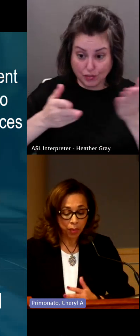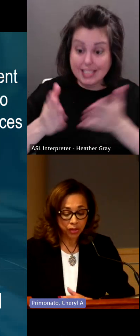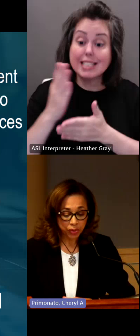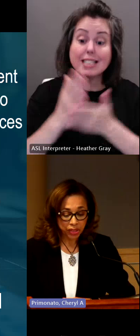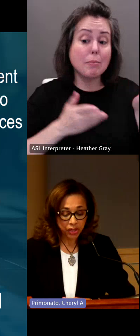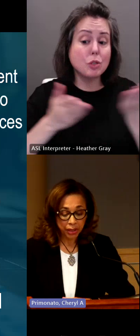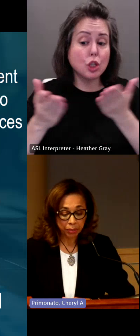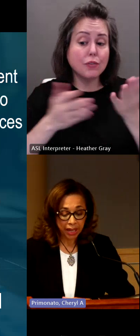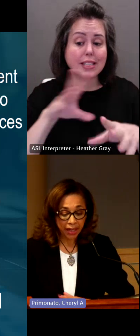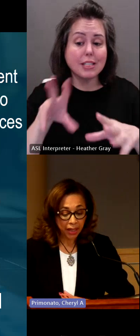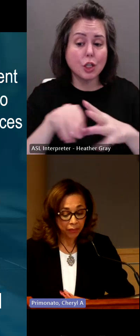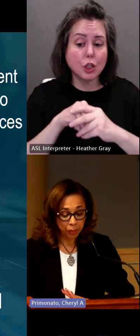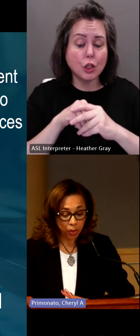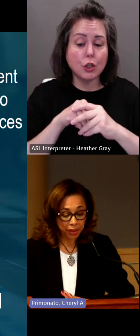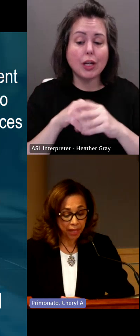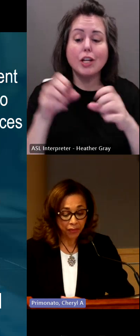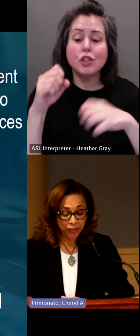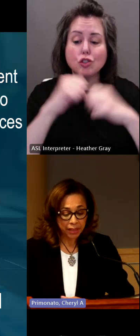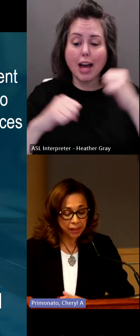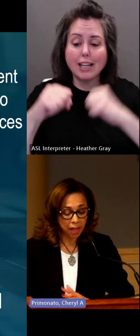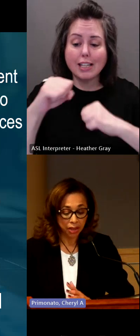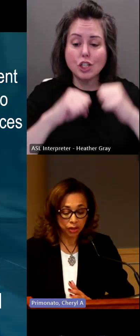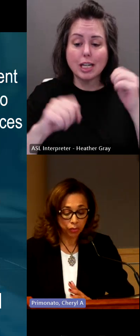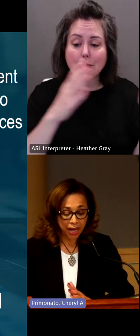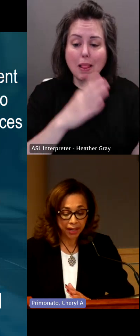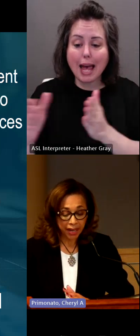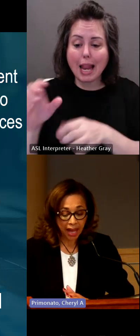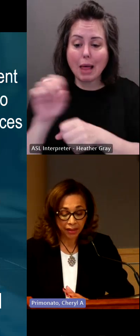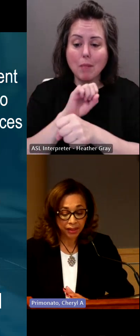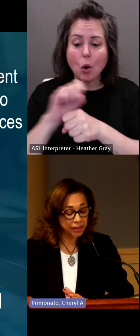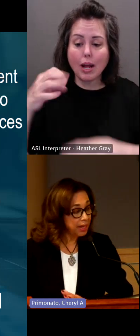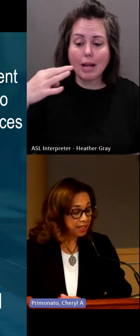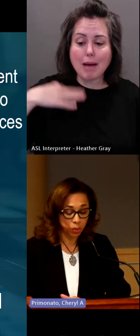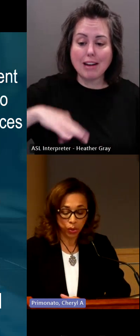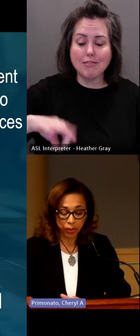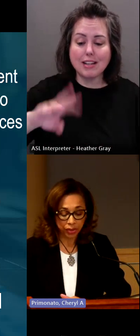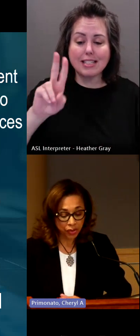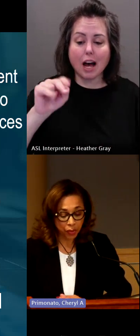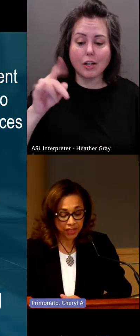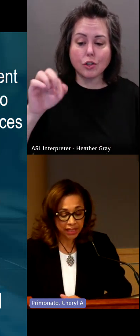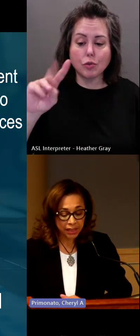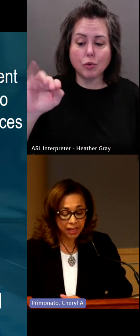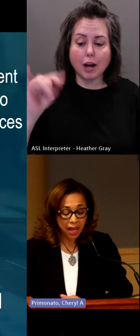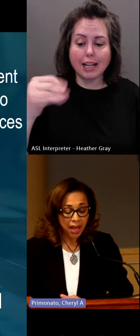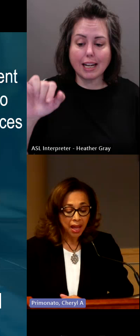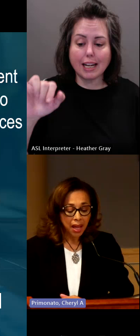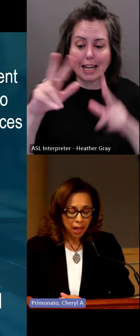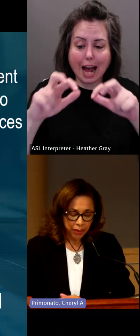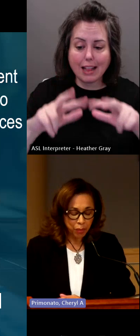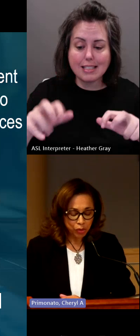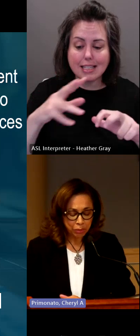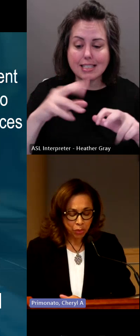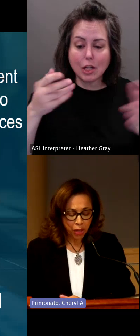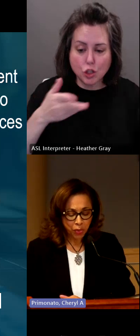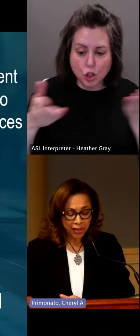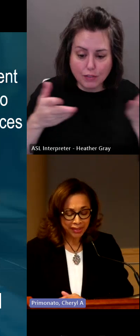include performing strategic planning of employee benefits, underwriting analysis and actuarial services.